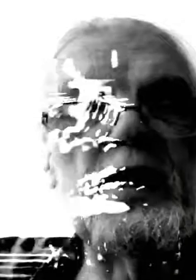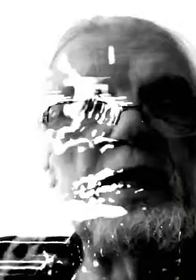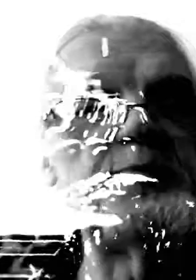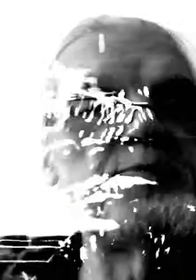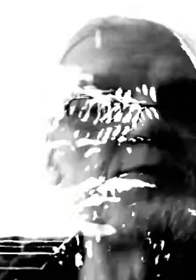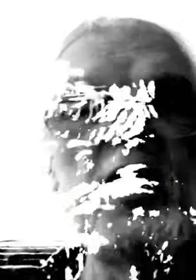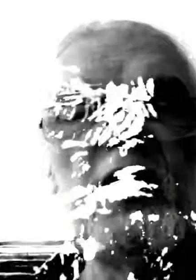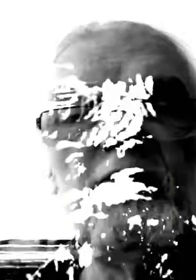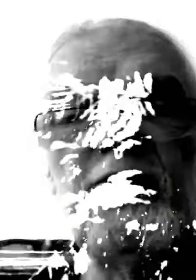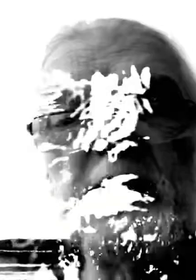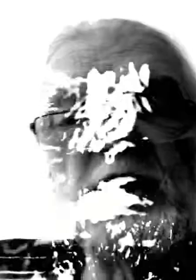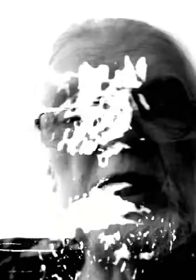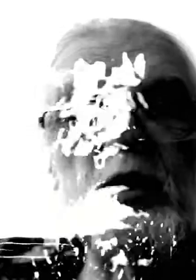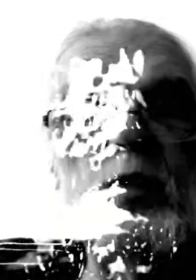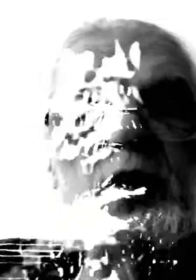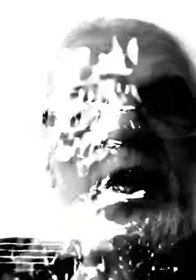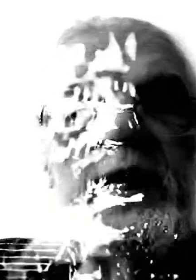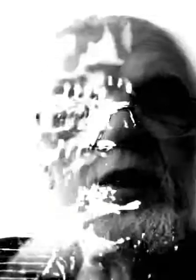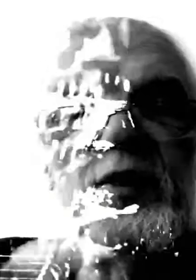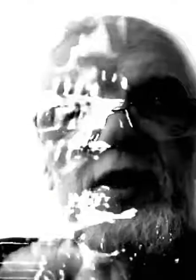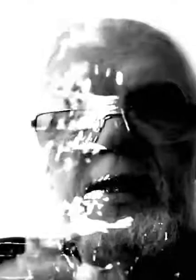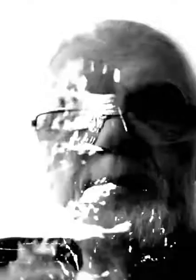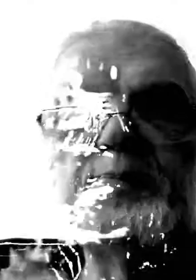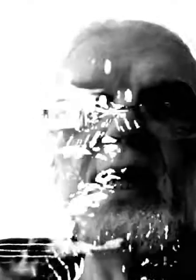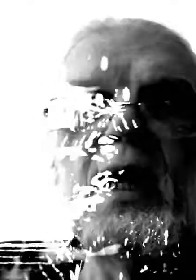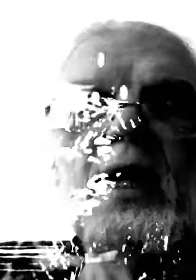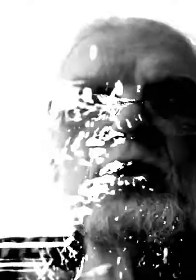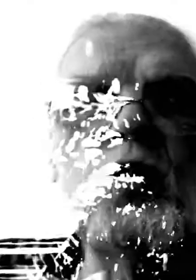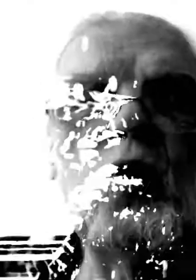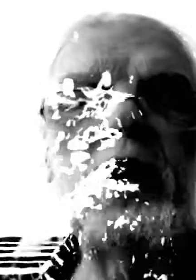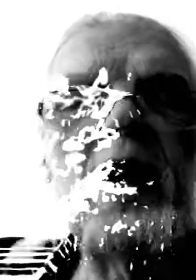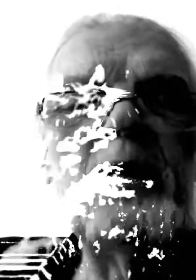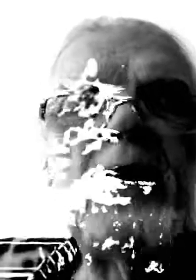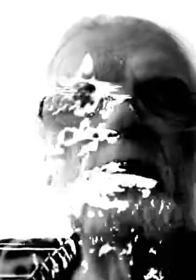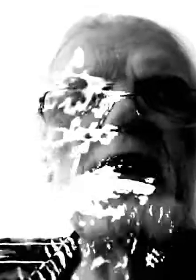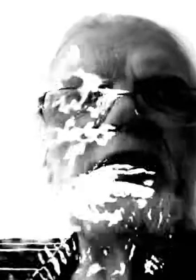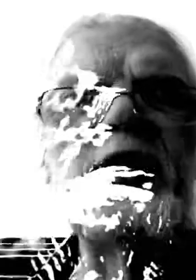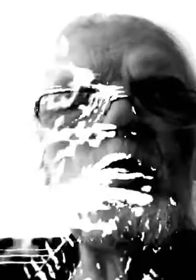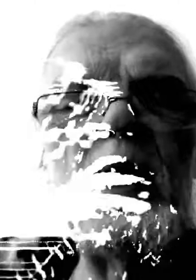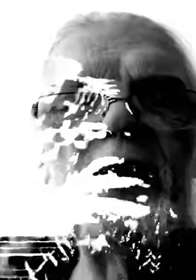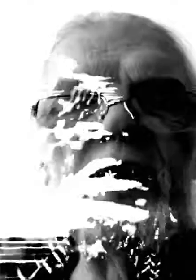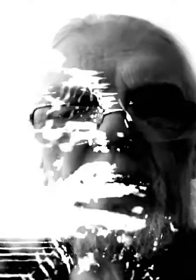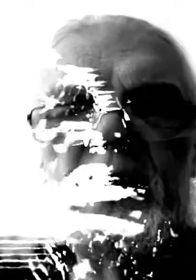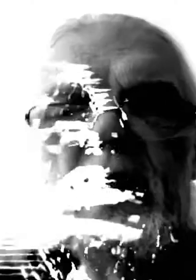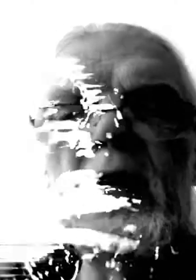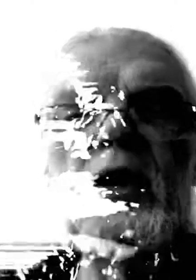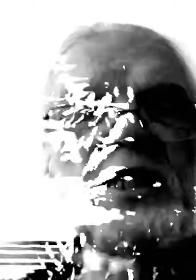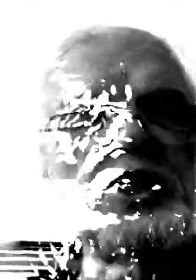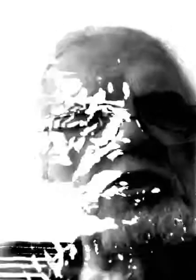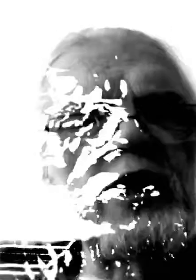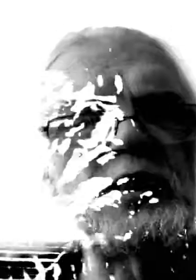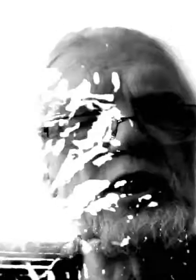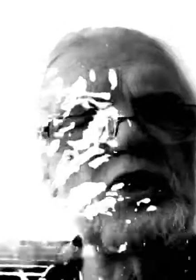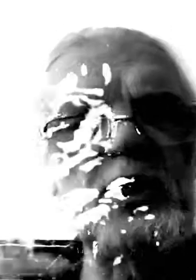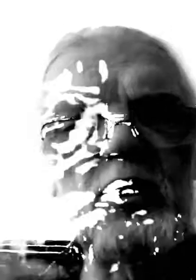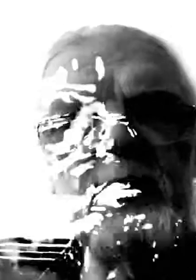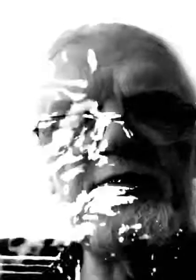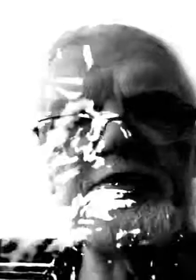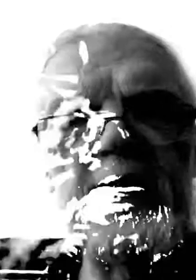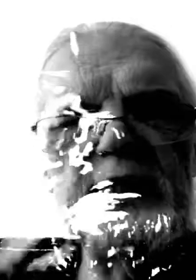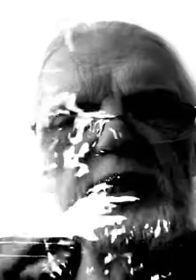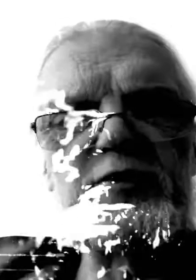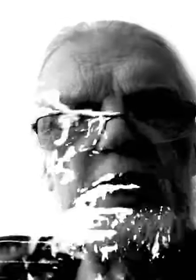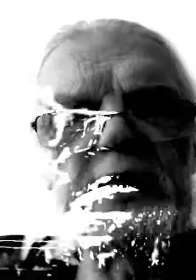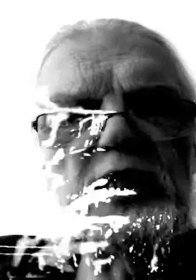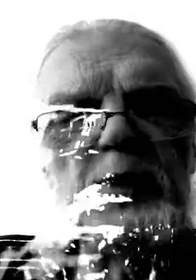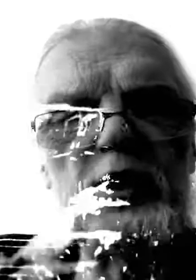other. Facing one another. Talk about the weather. Like strangers becoming